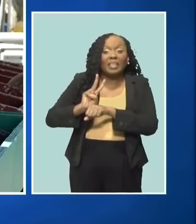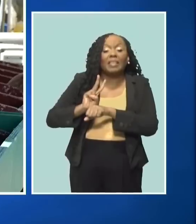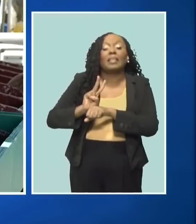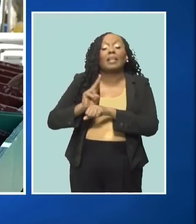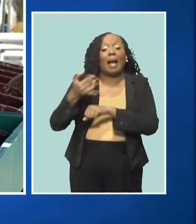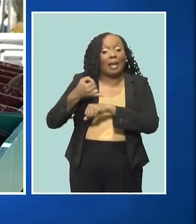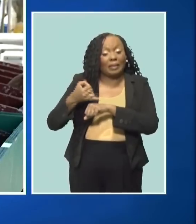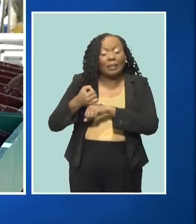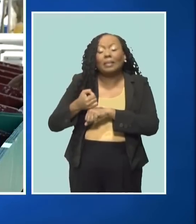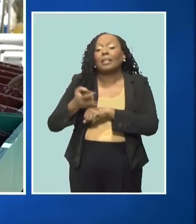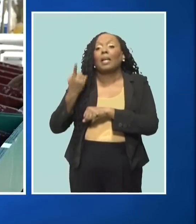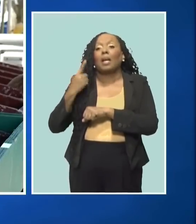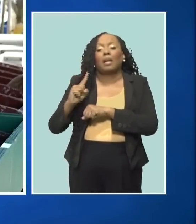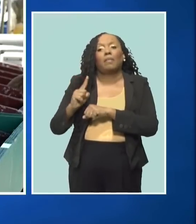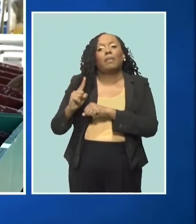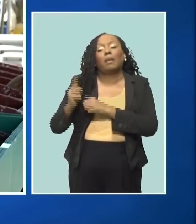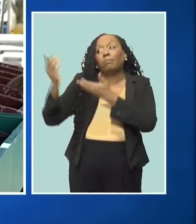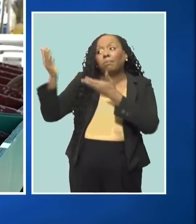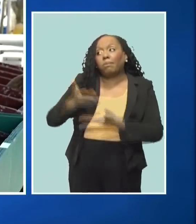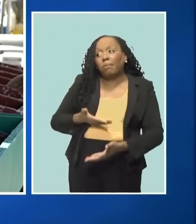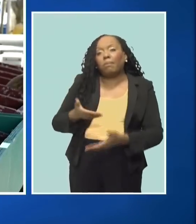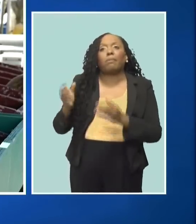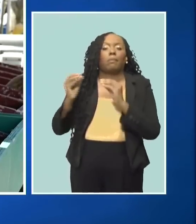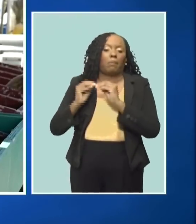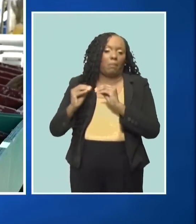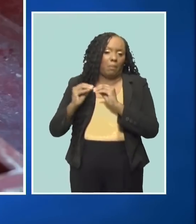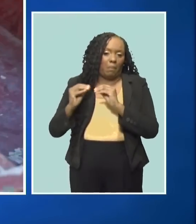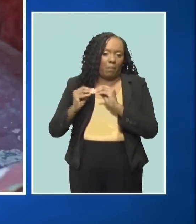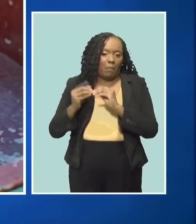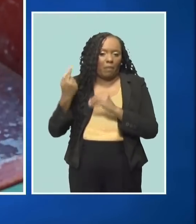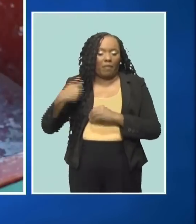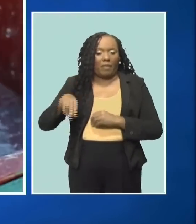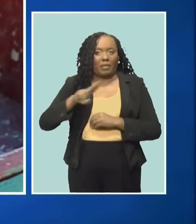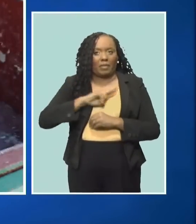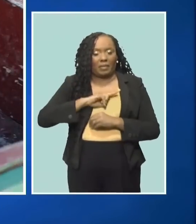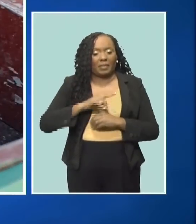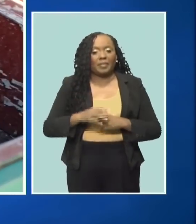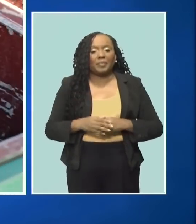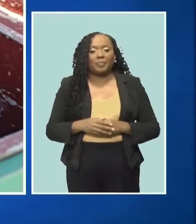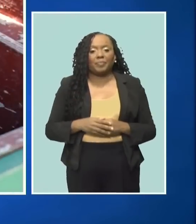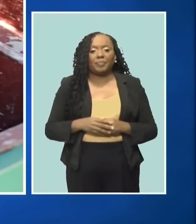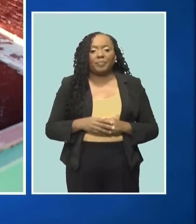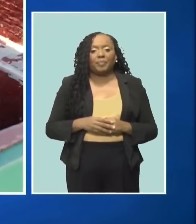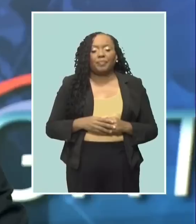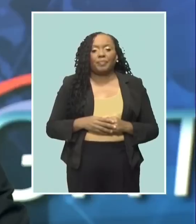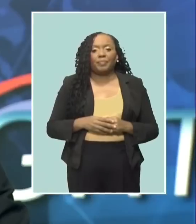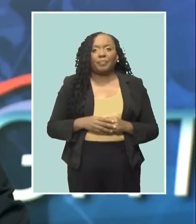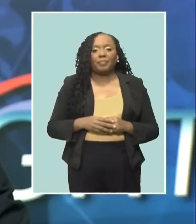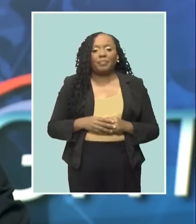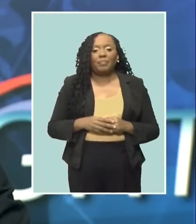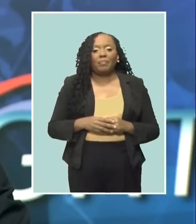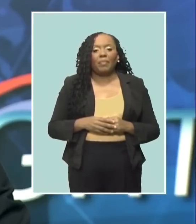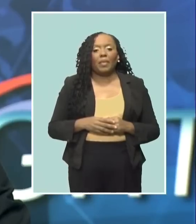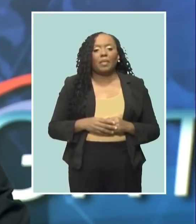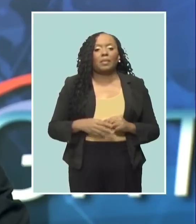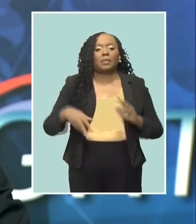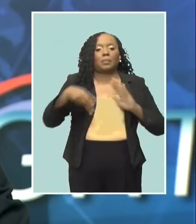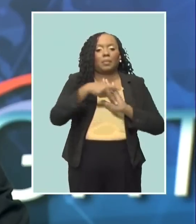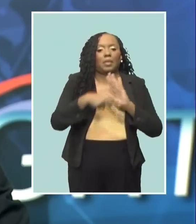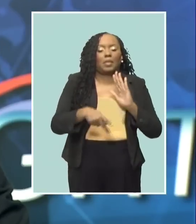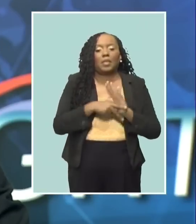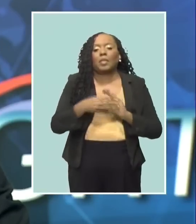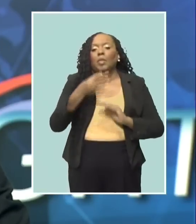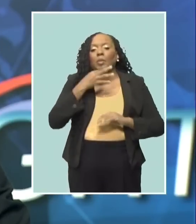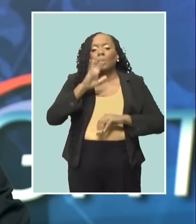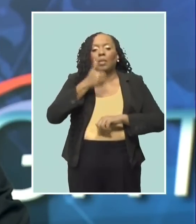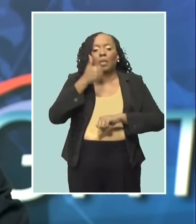Grenadines to address the matter. Anesta Henry, CBC News. A policy is coming to